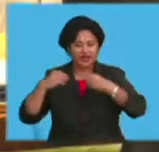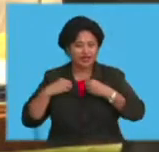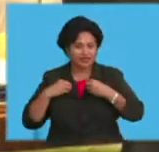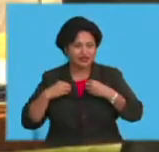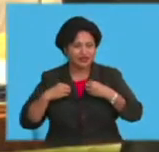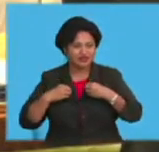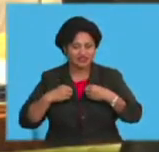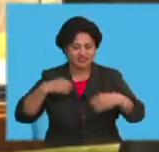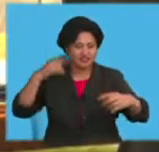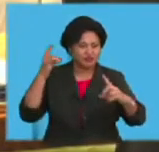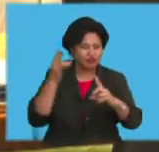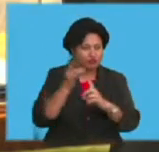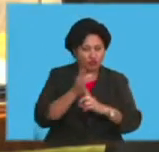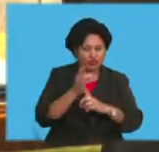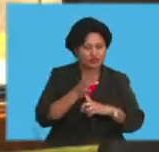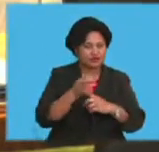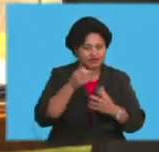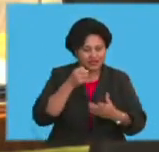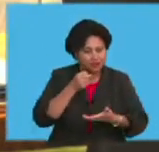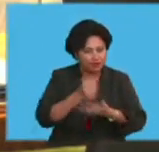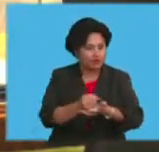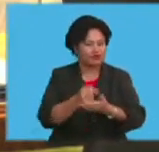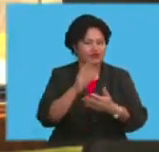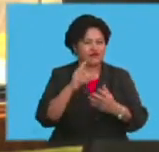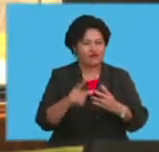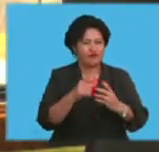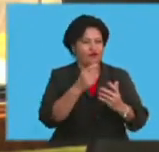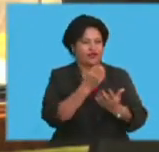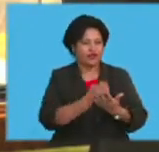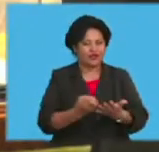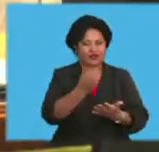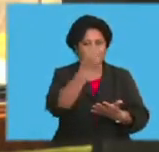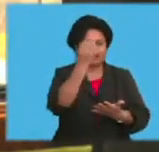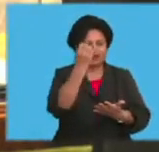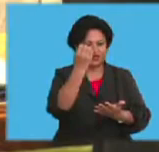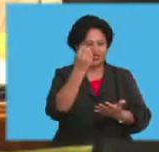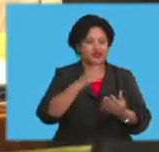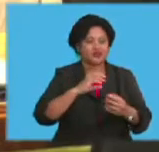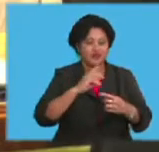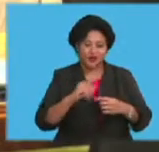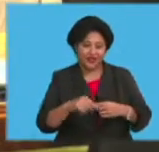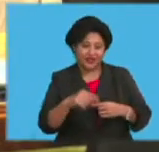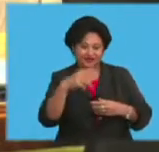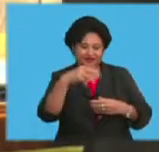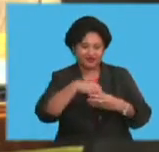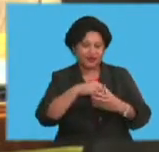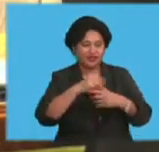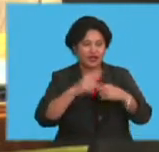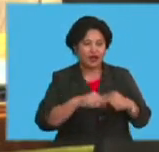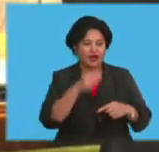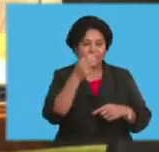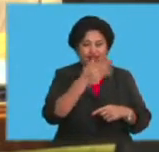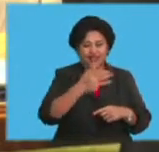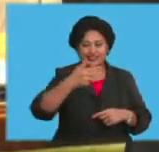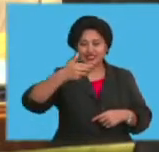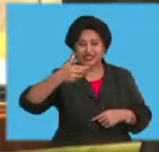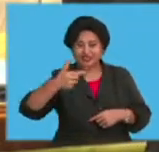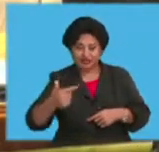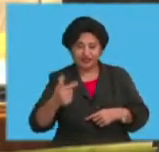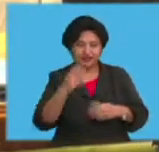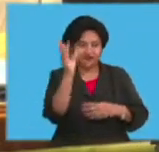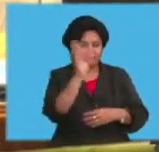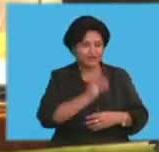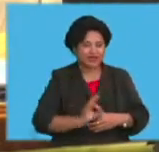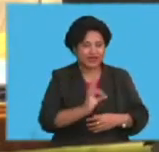Speaker, MSMEs actually constitute about approximately 97% of established businesses